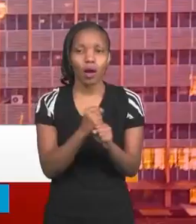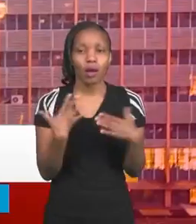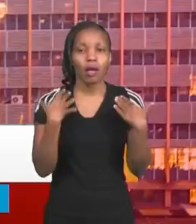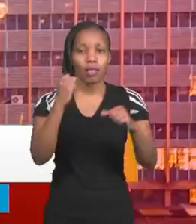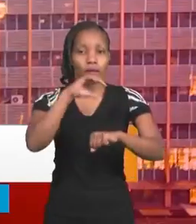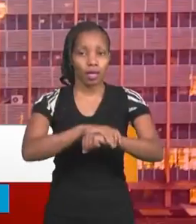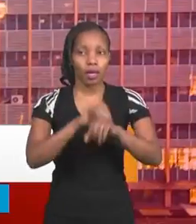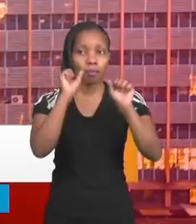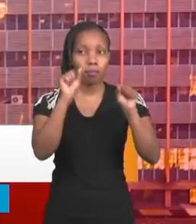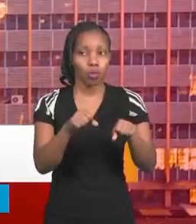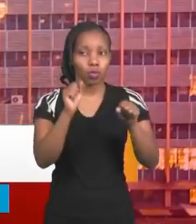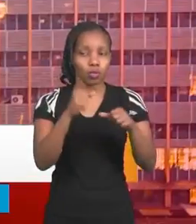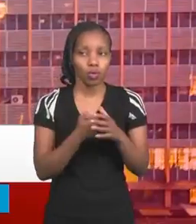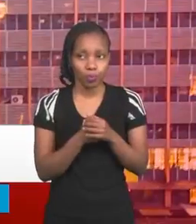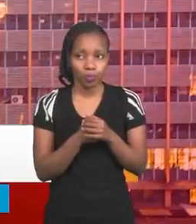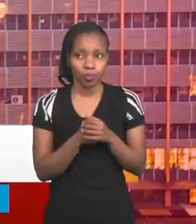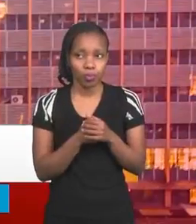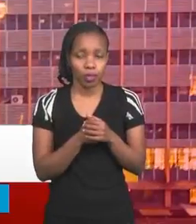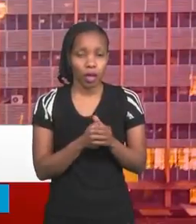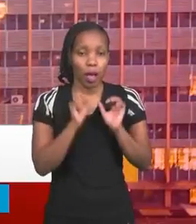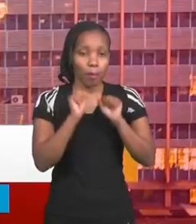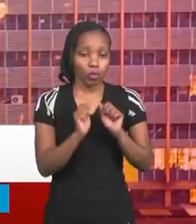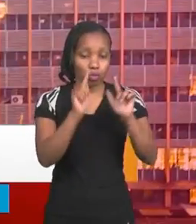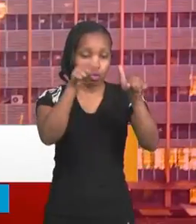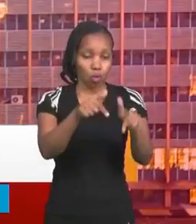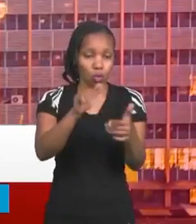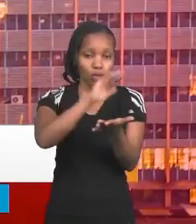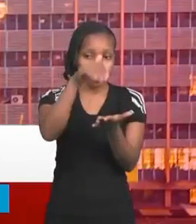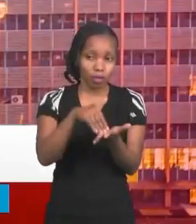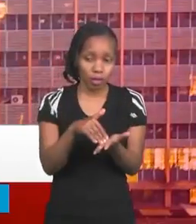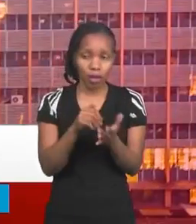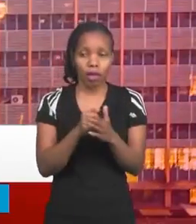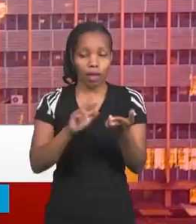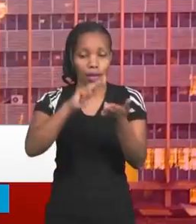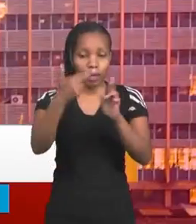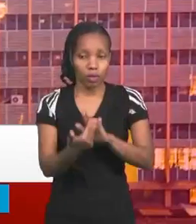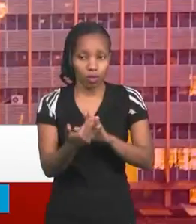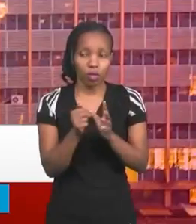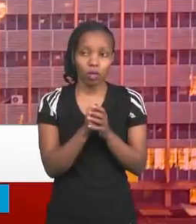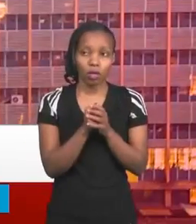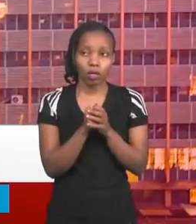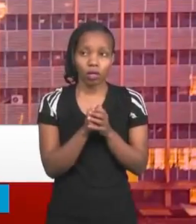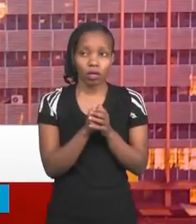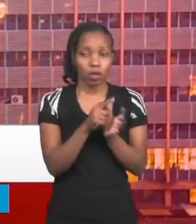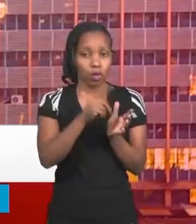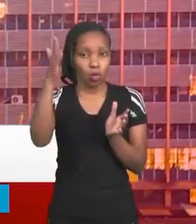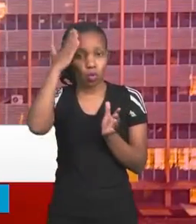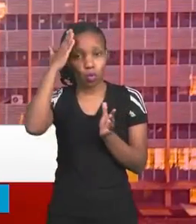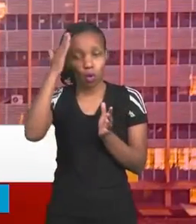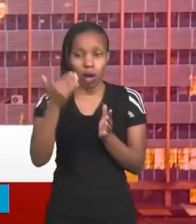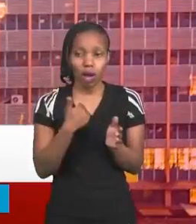is being inside the rehabilitation facility, especially for inpatient. You know, you're dealing